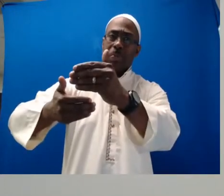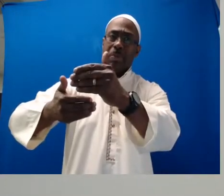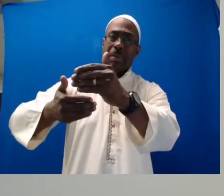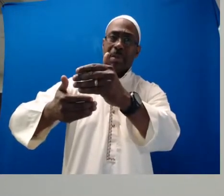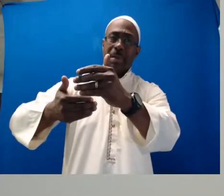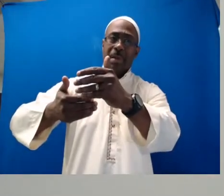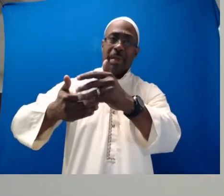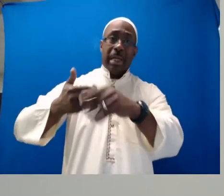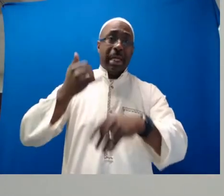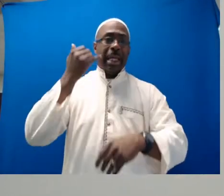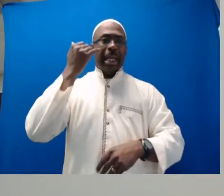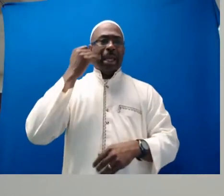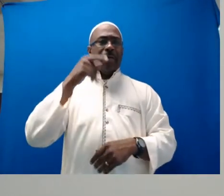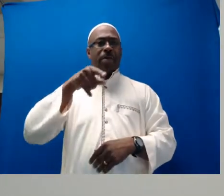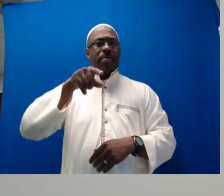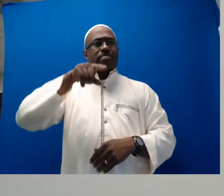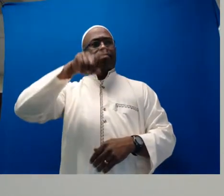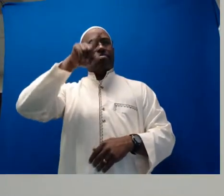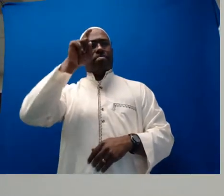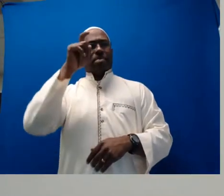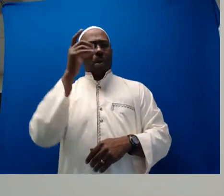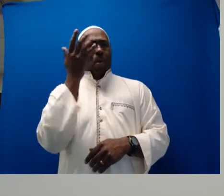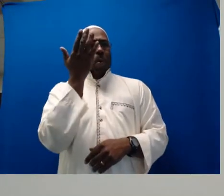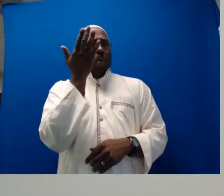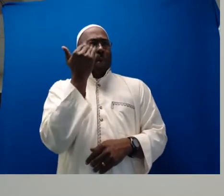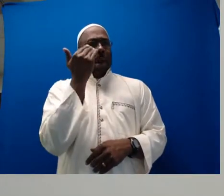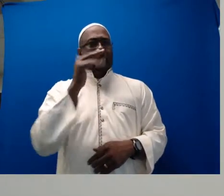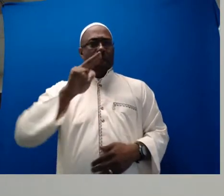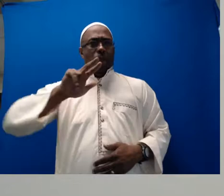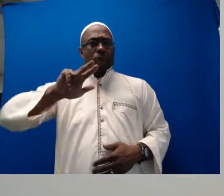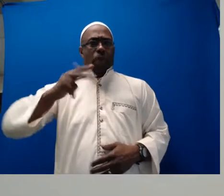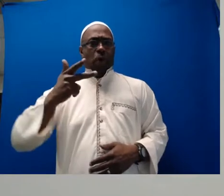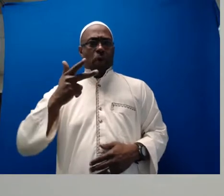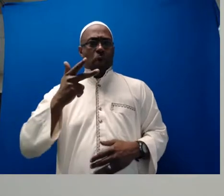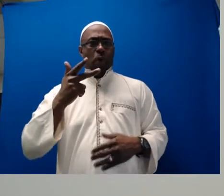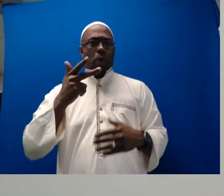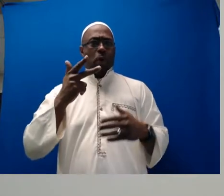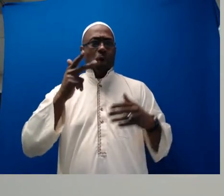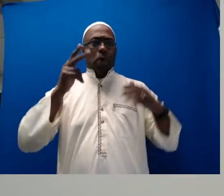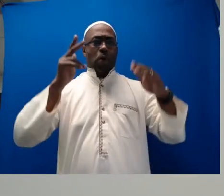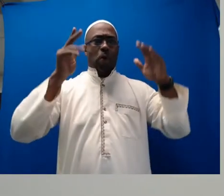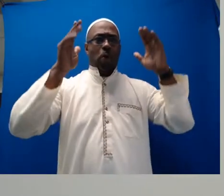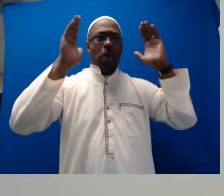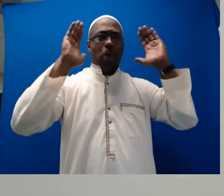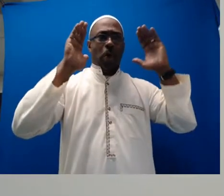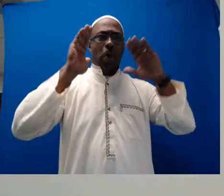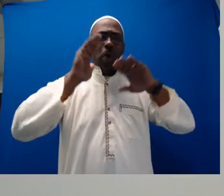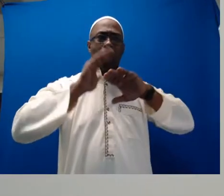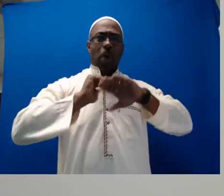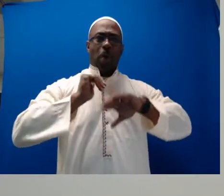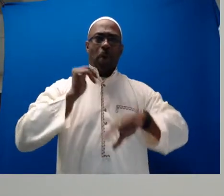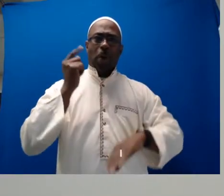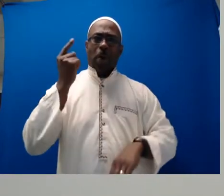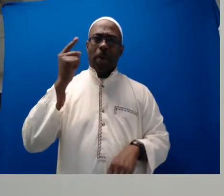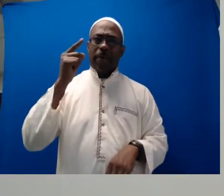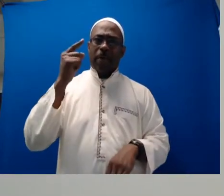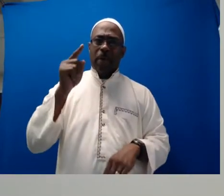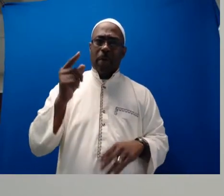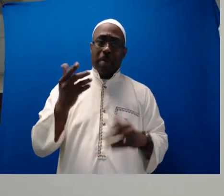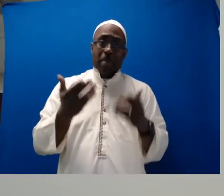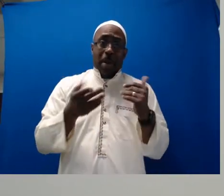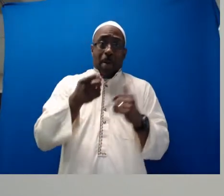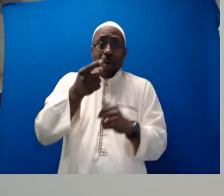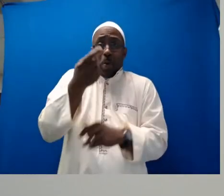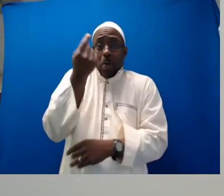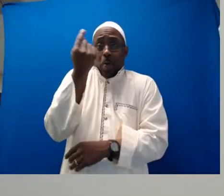And in case anybody's wondering, well, why would there be a third? What's the difference? What's the situation? Inshallah, we're going to talk a bit more about the adhan